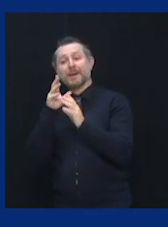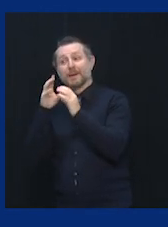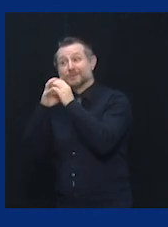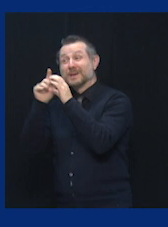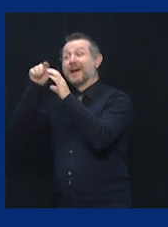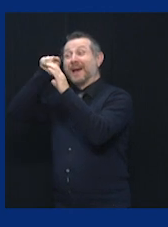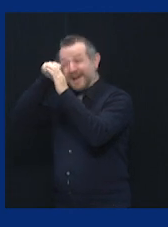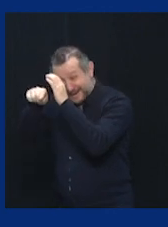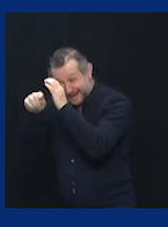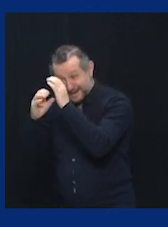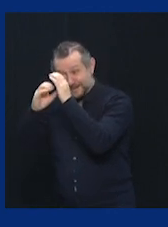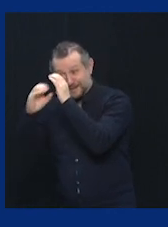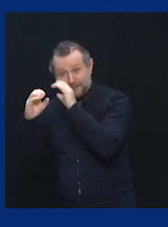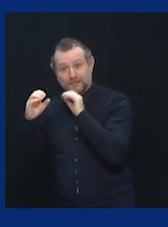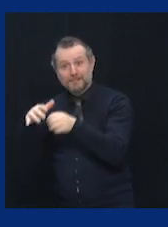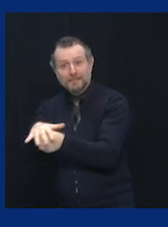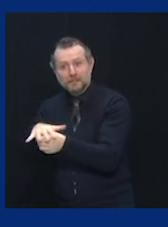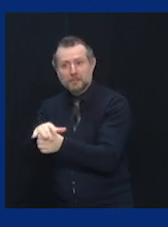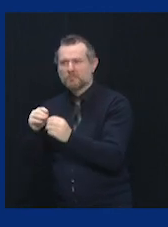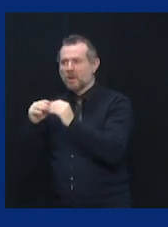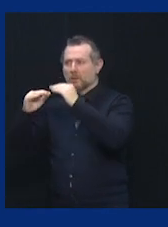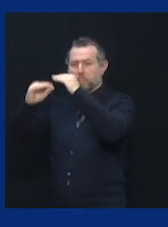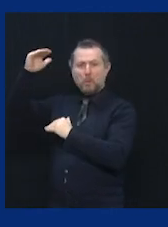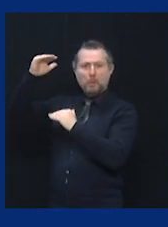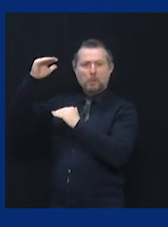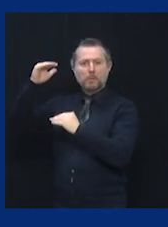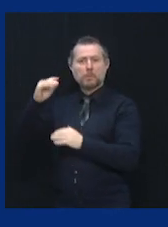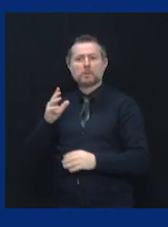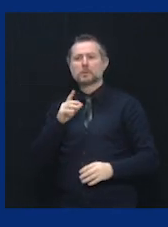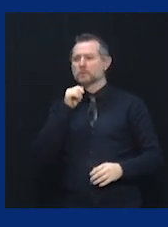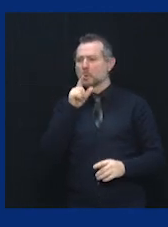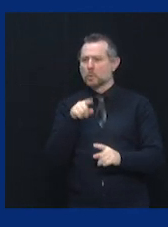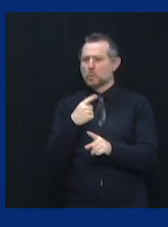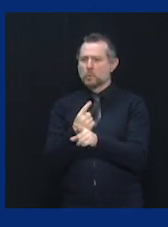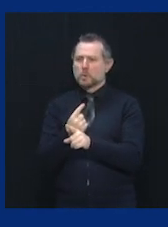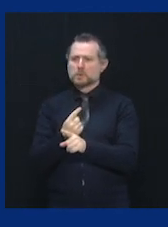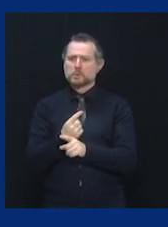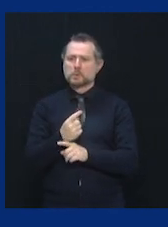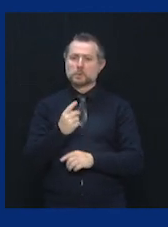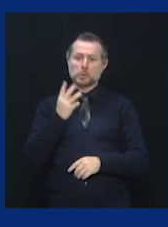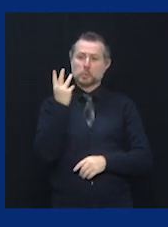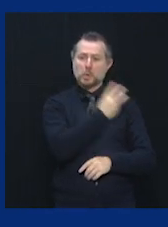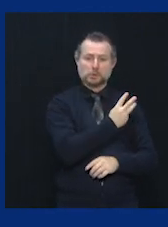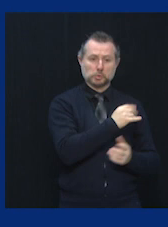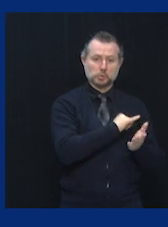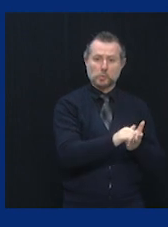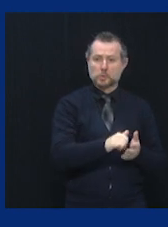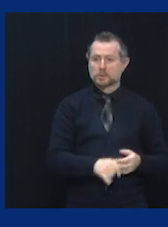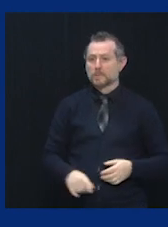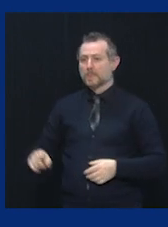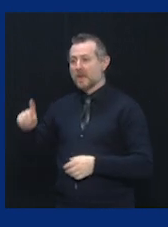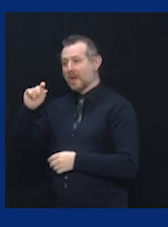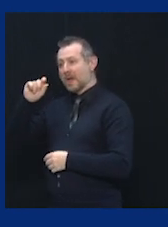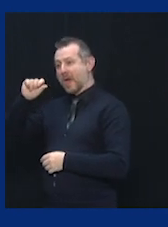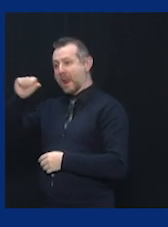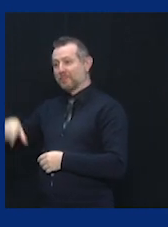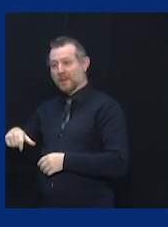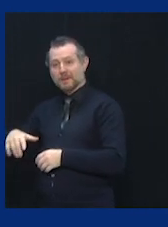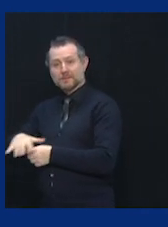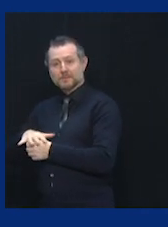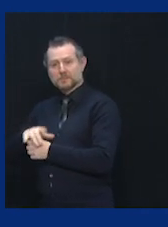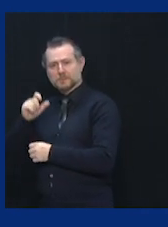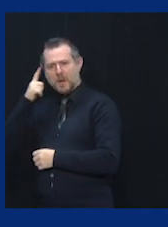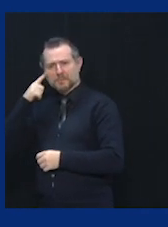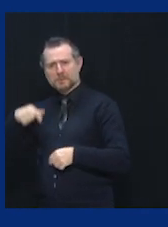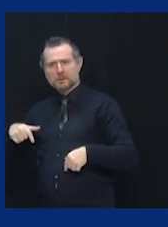say, well, Western New York is different than the Capital District. Within the region, there's a big difference. And again, I